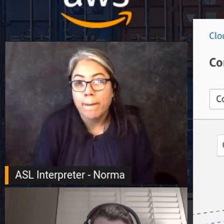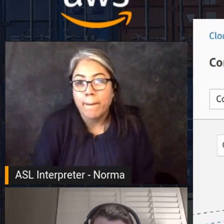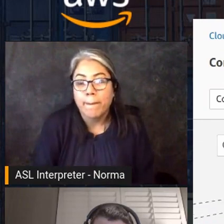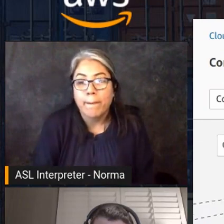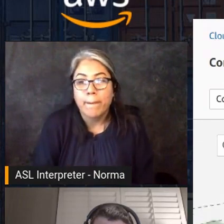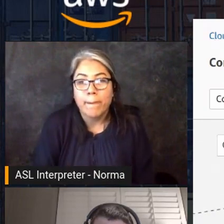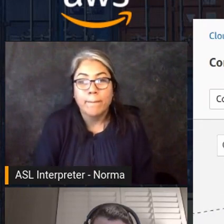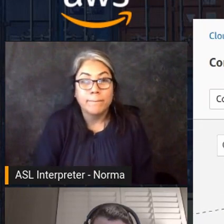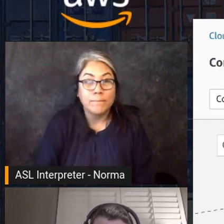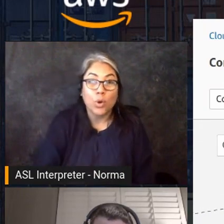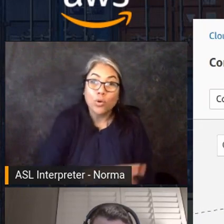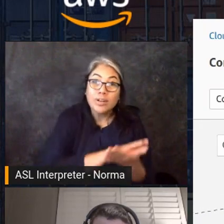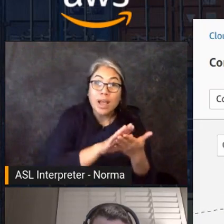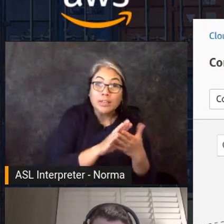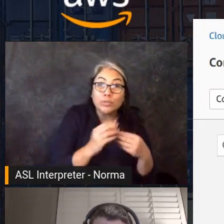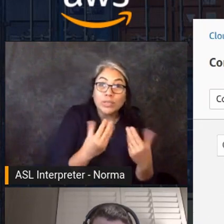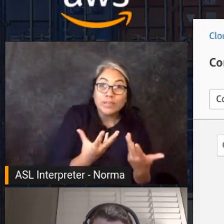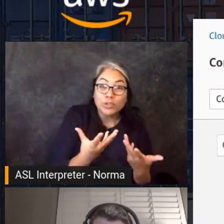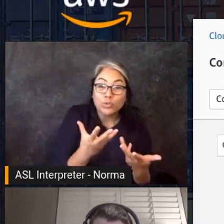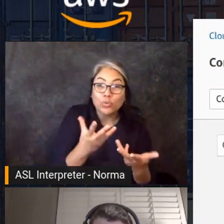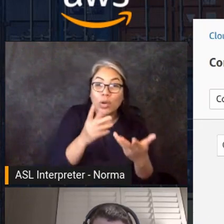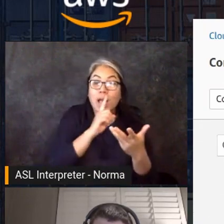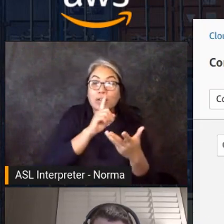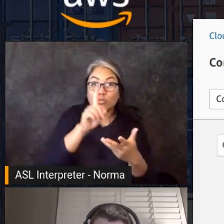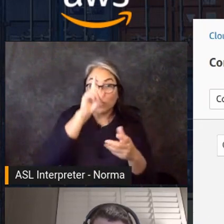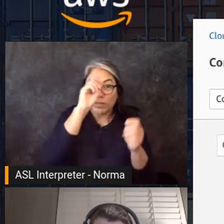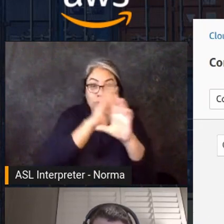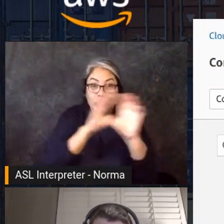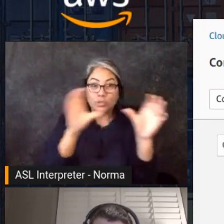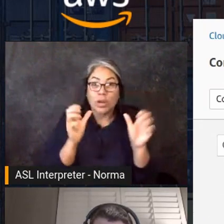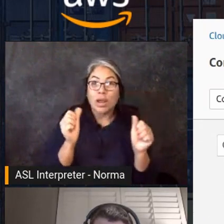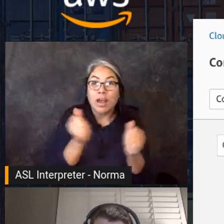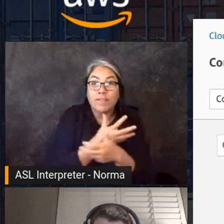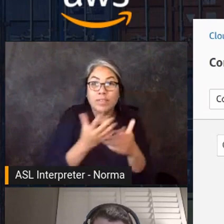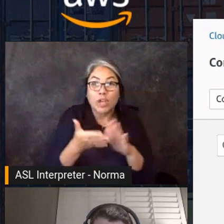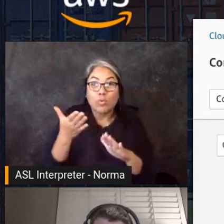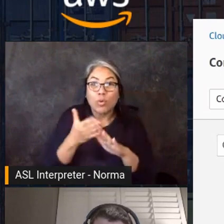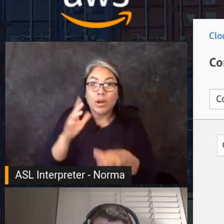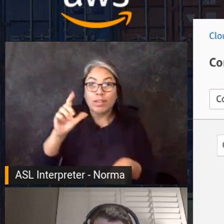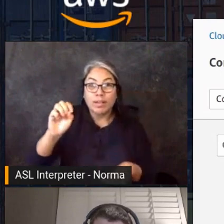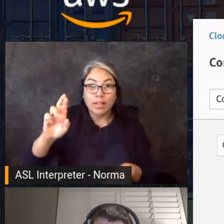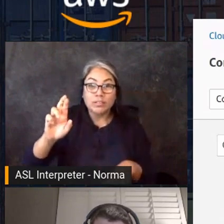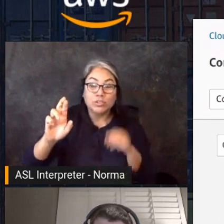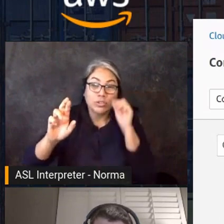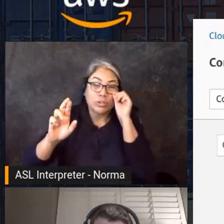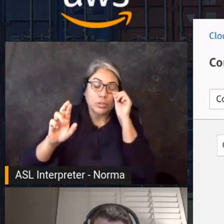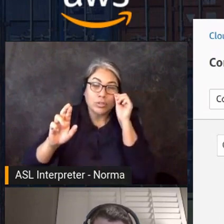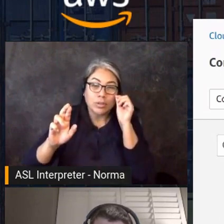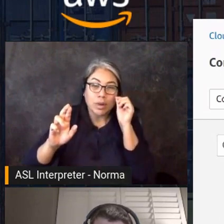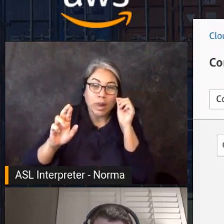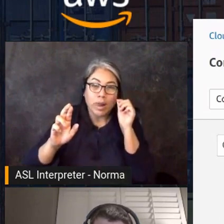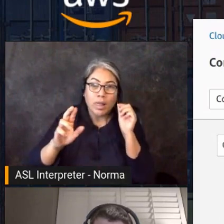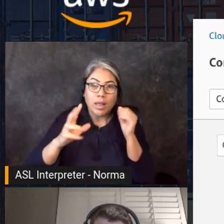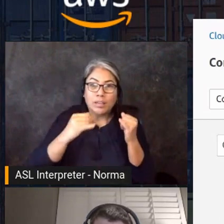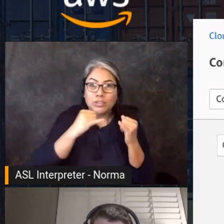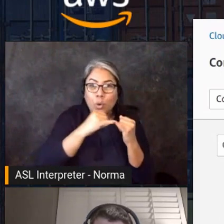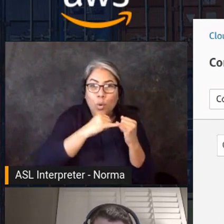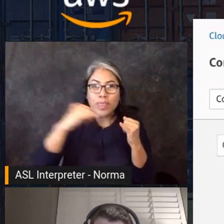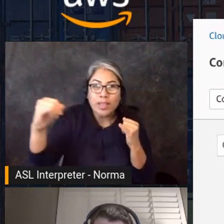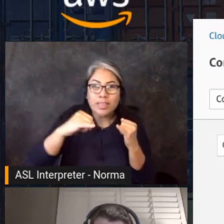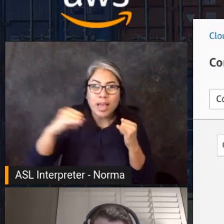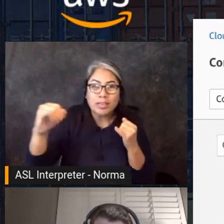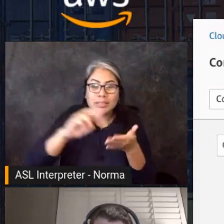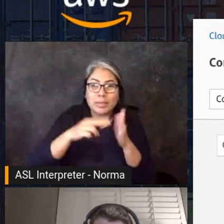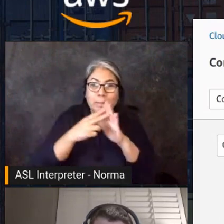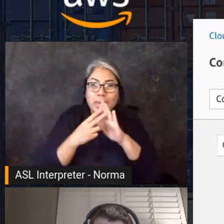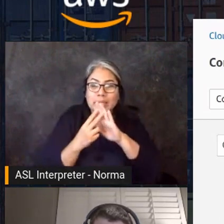Nice. So these give you an actual visualization of everything running in the cluster. And are the lines connecting at traffic patterns, or are those